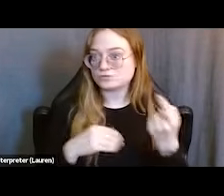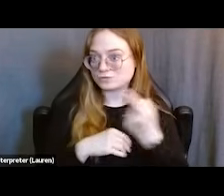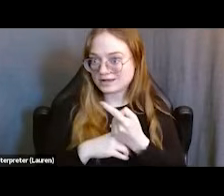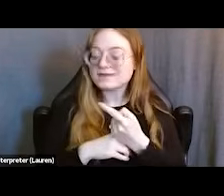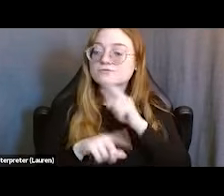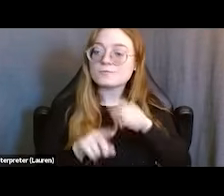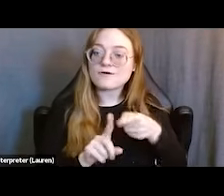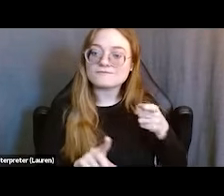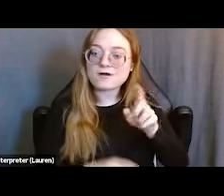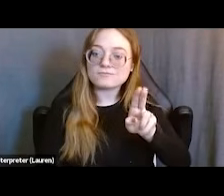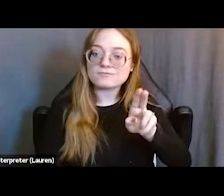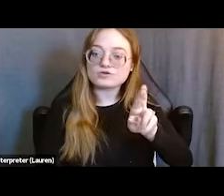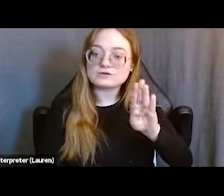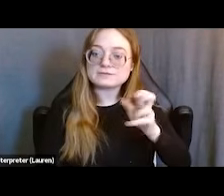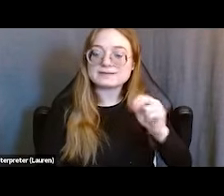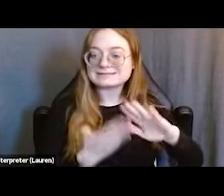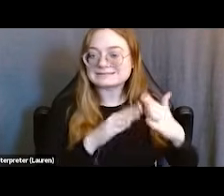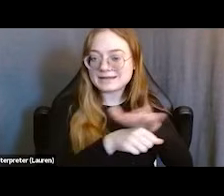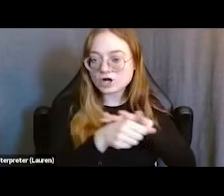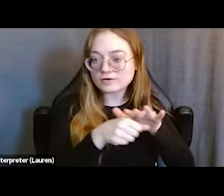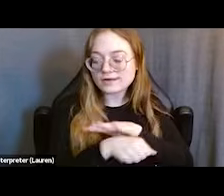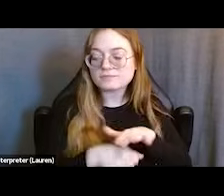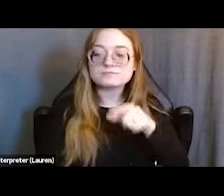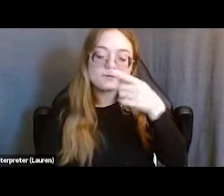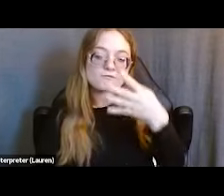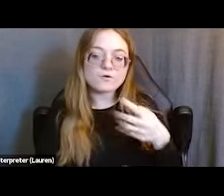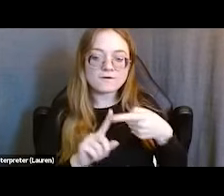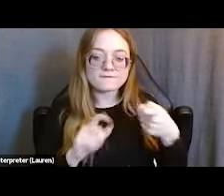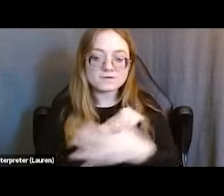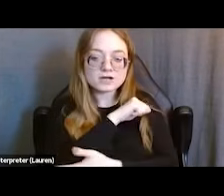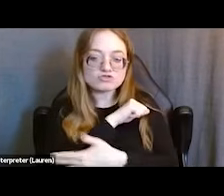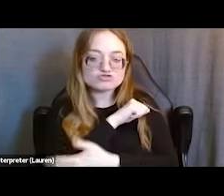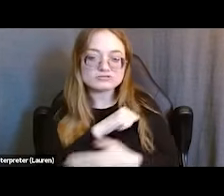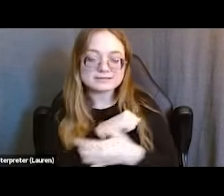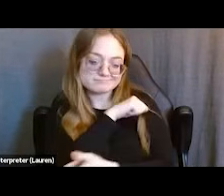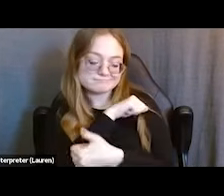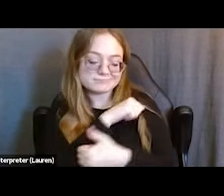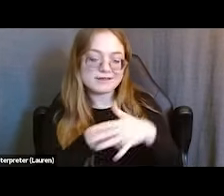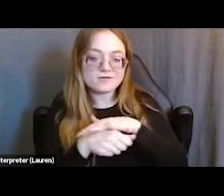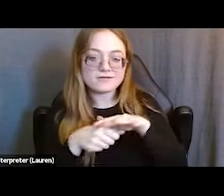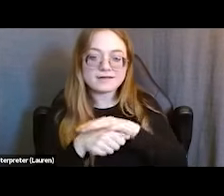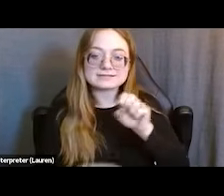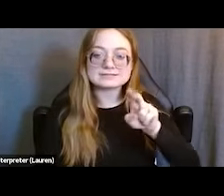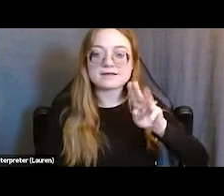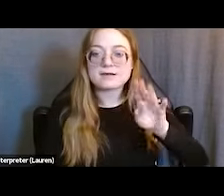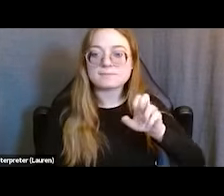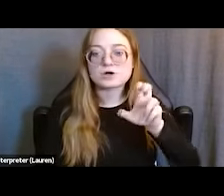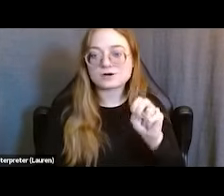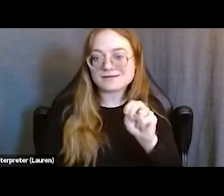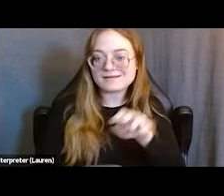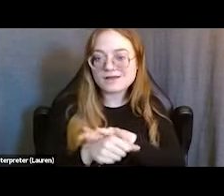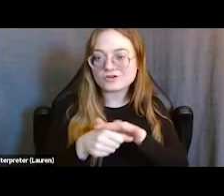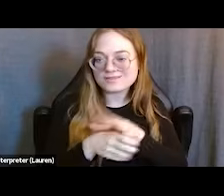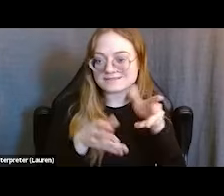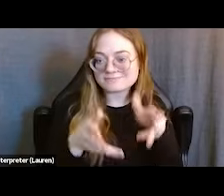they're from urban areas, about a quarter from rural areas, and about 21% from suburban areas. We asked